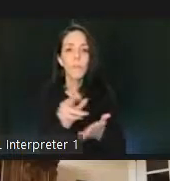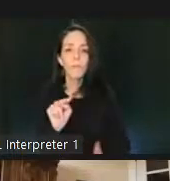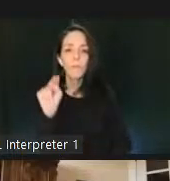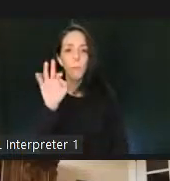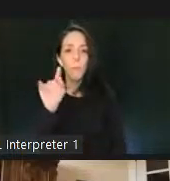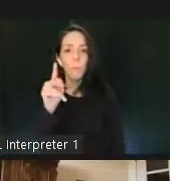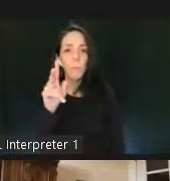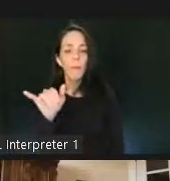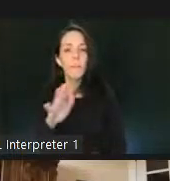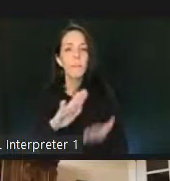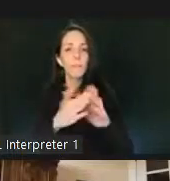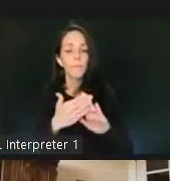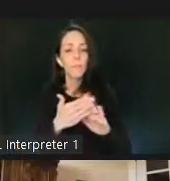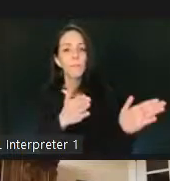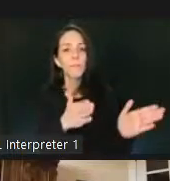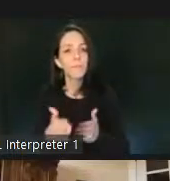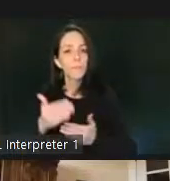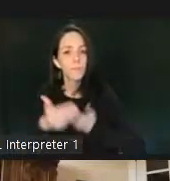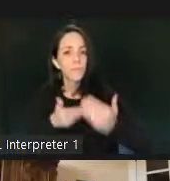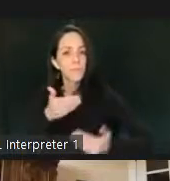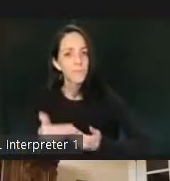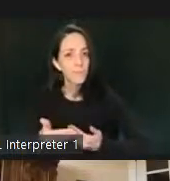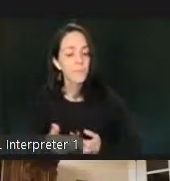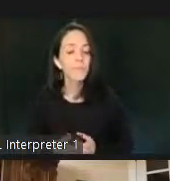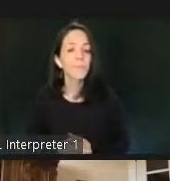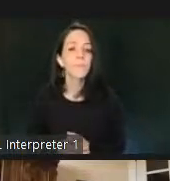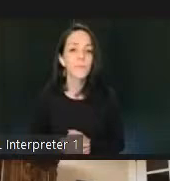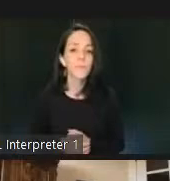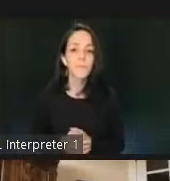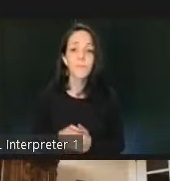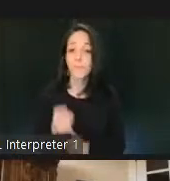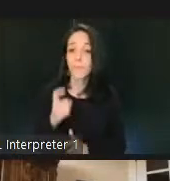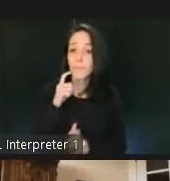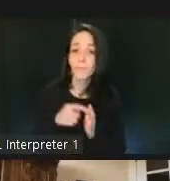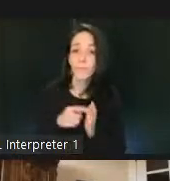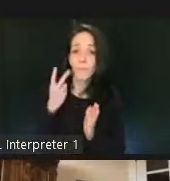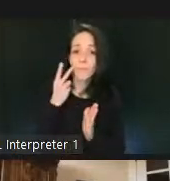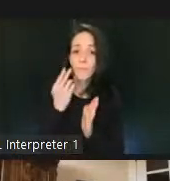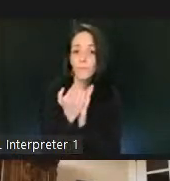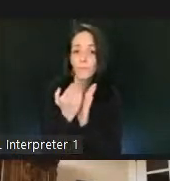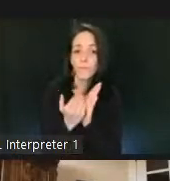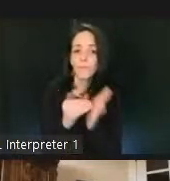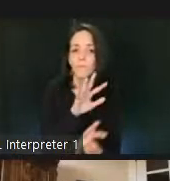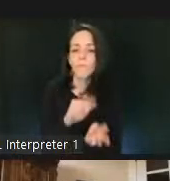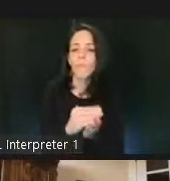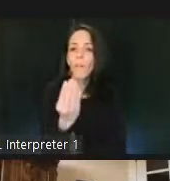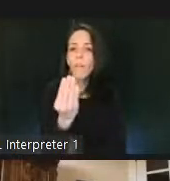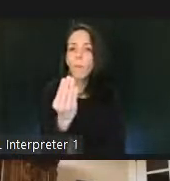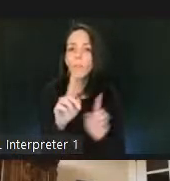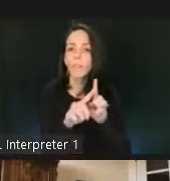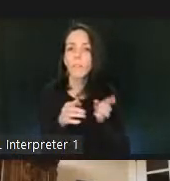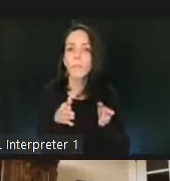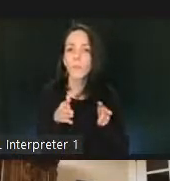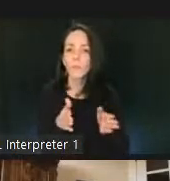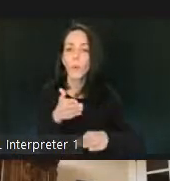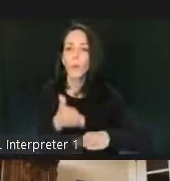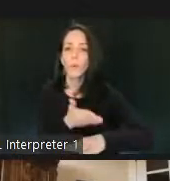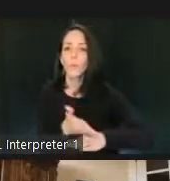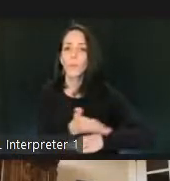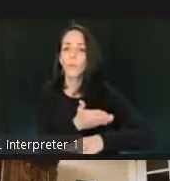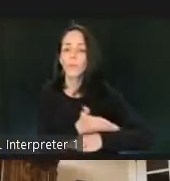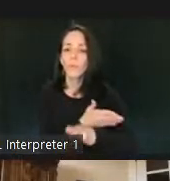community planning process. As noted there are a total of 14 road improvement projects that were